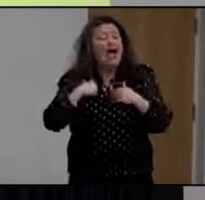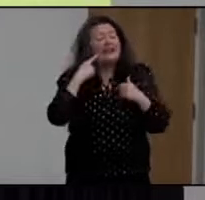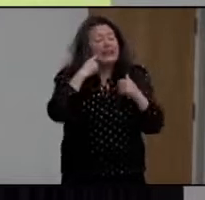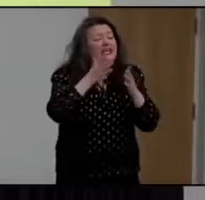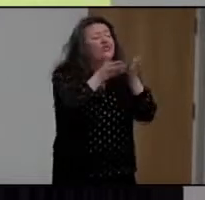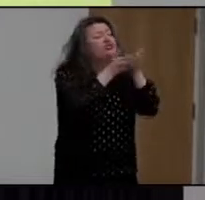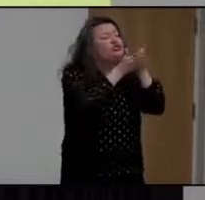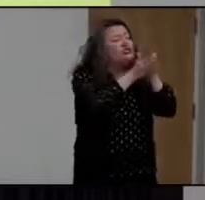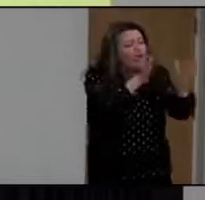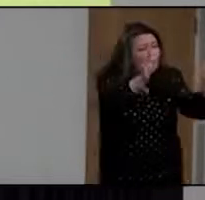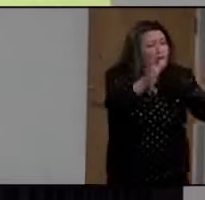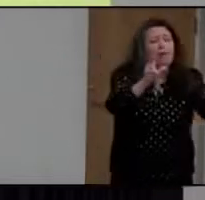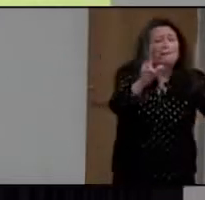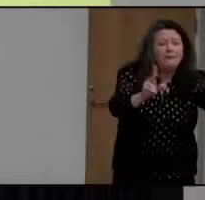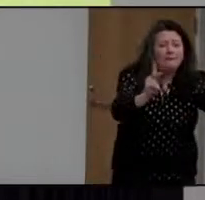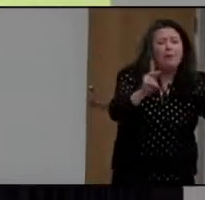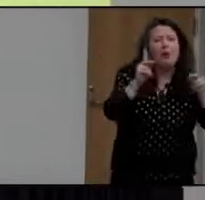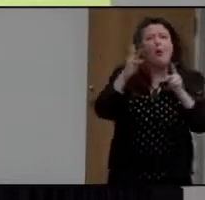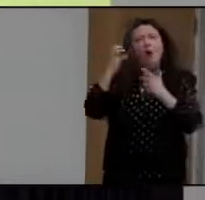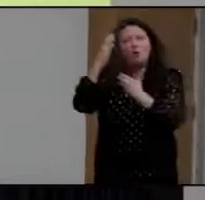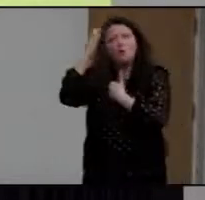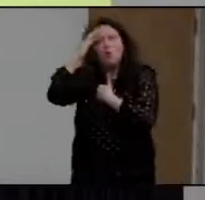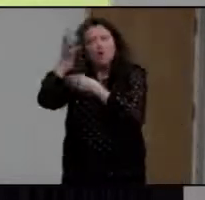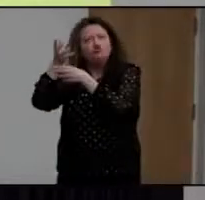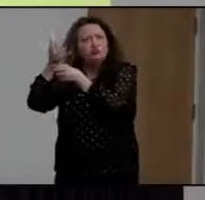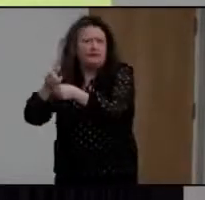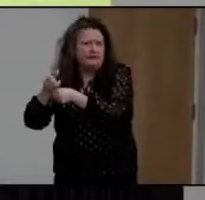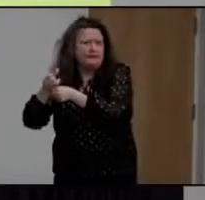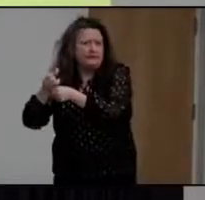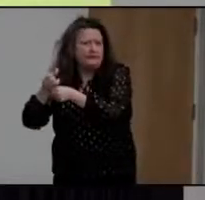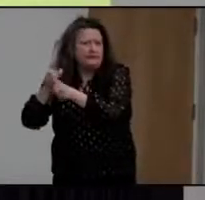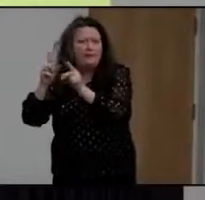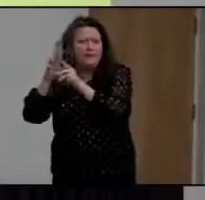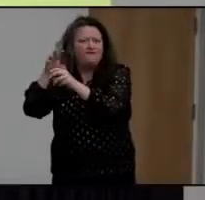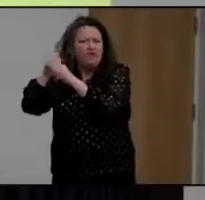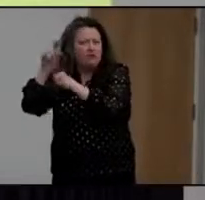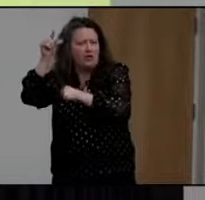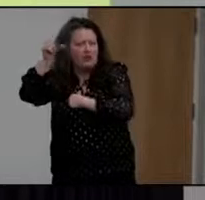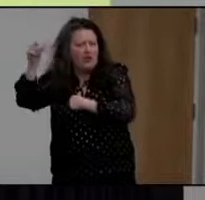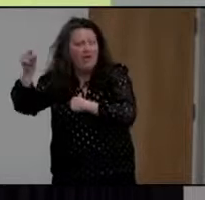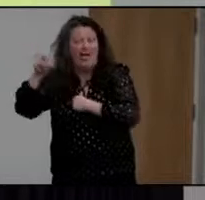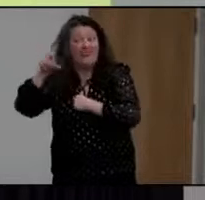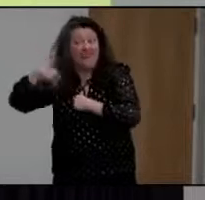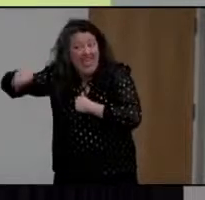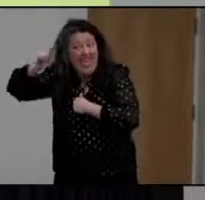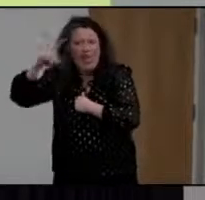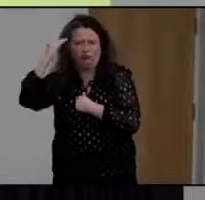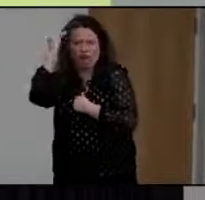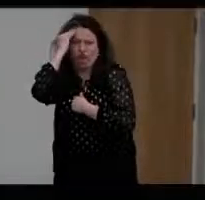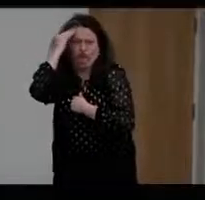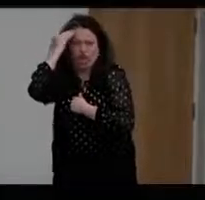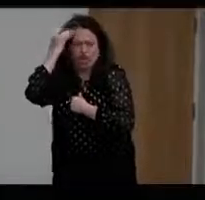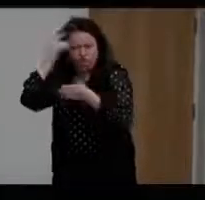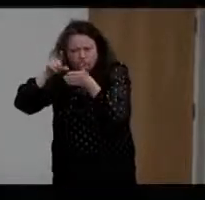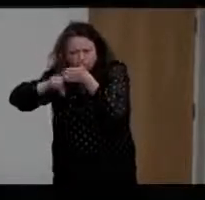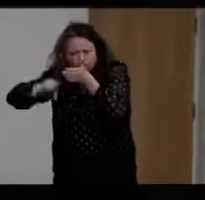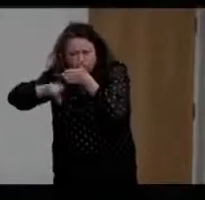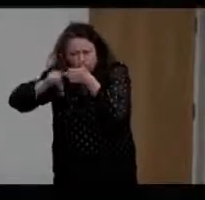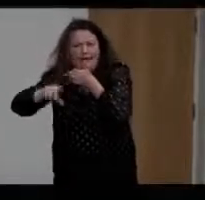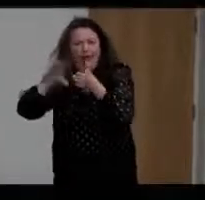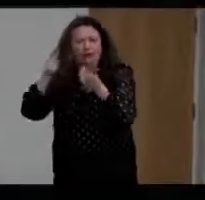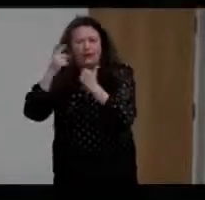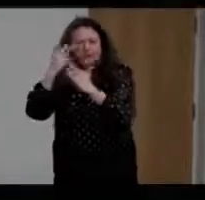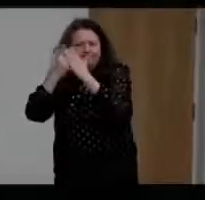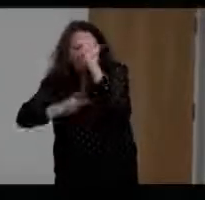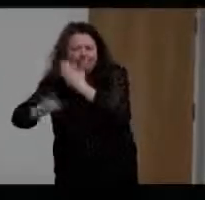believe that their elected officials, their lawmakers, their decision makers are on it, or ahead of it, or forecasting or foreseeing,